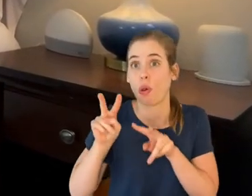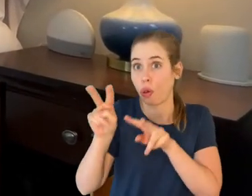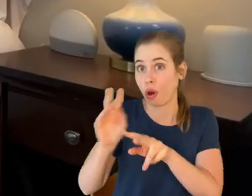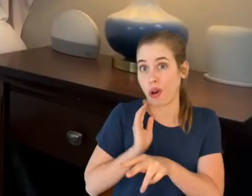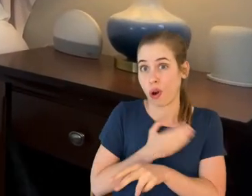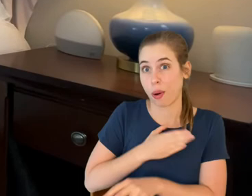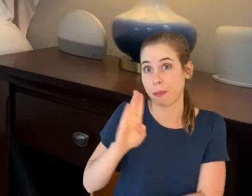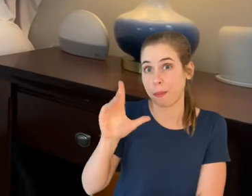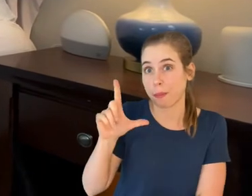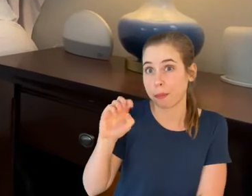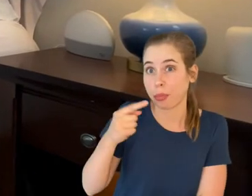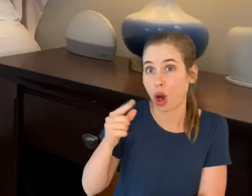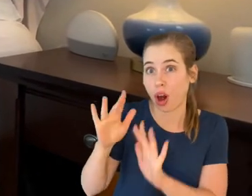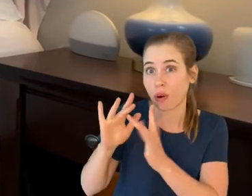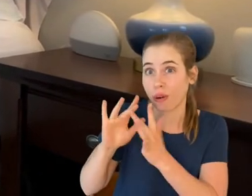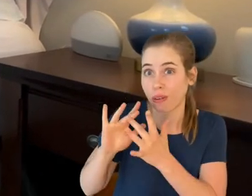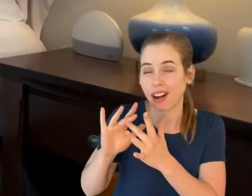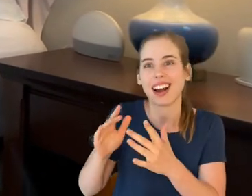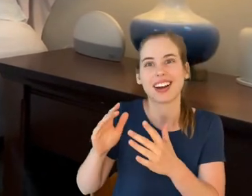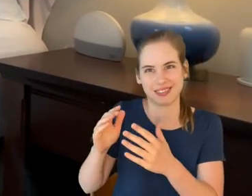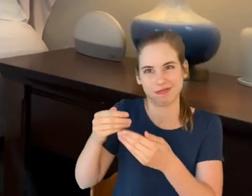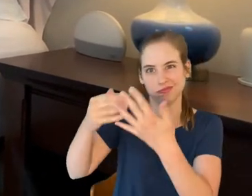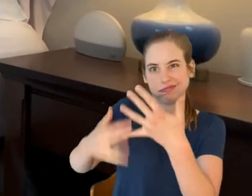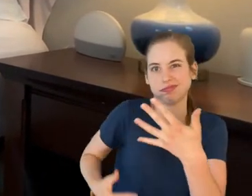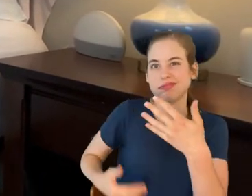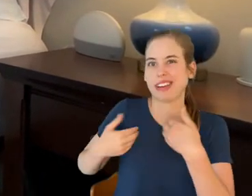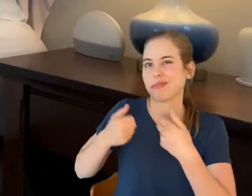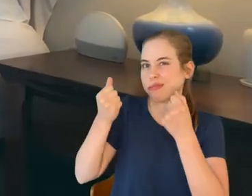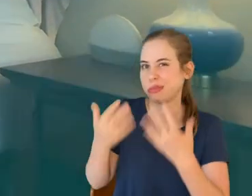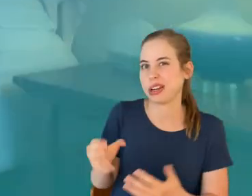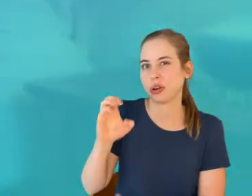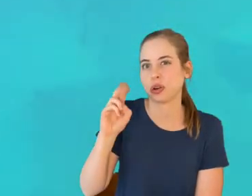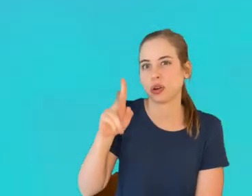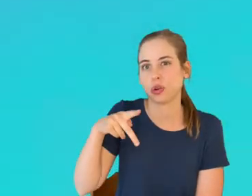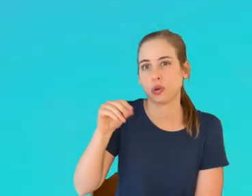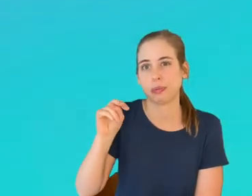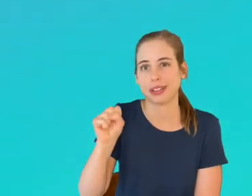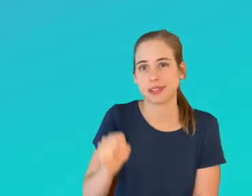website for the latest and greatest coupons.